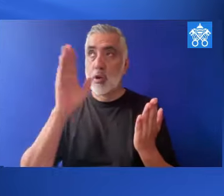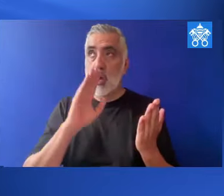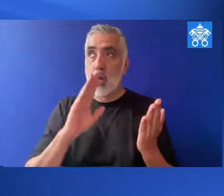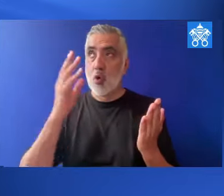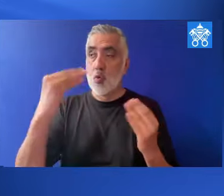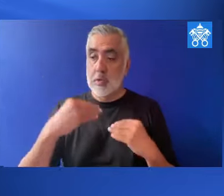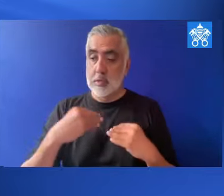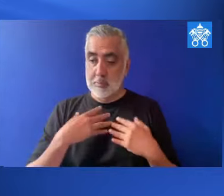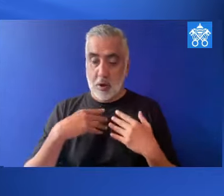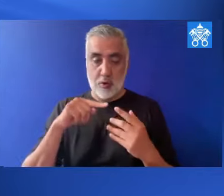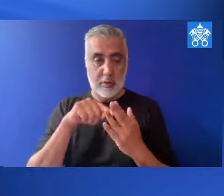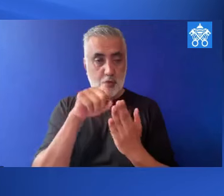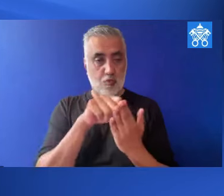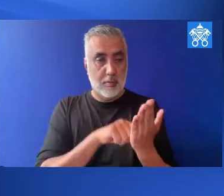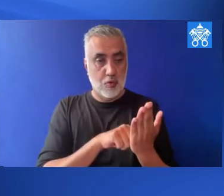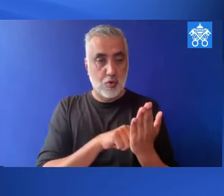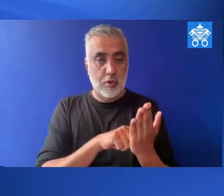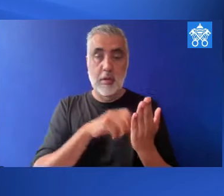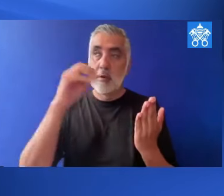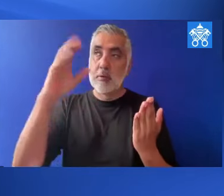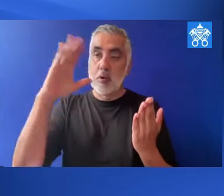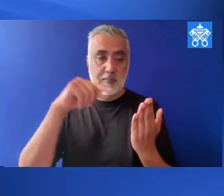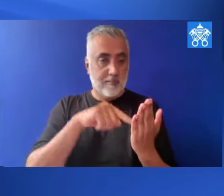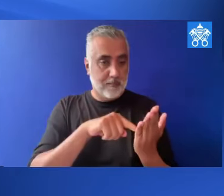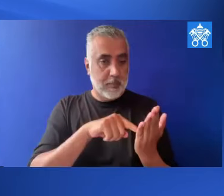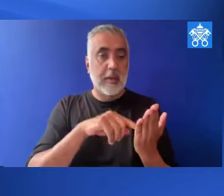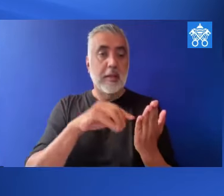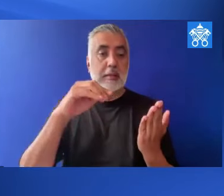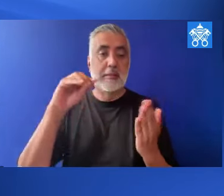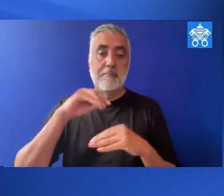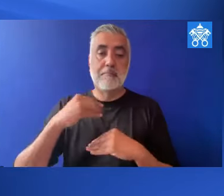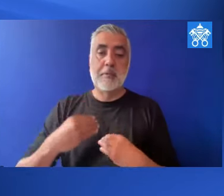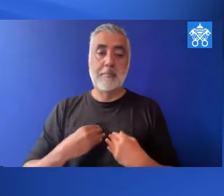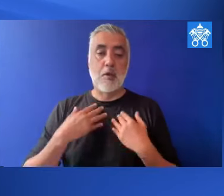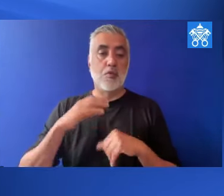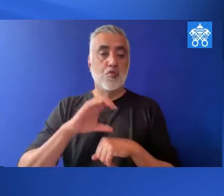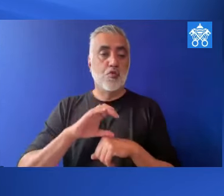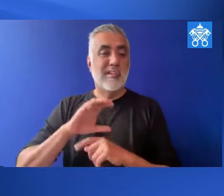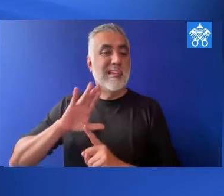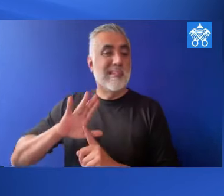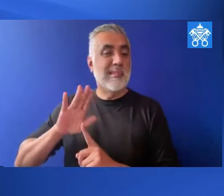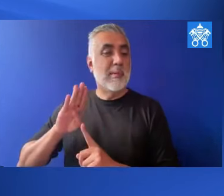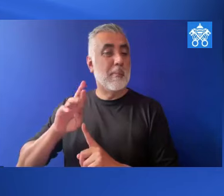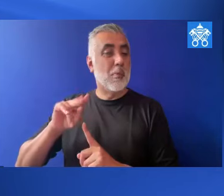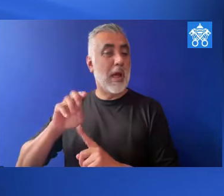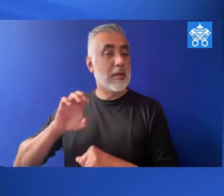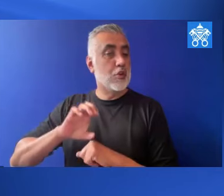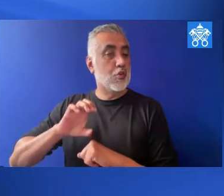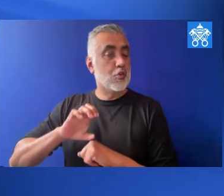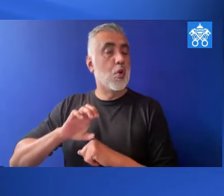inspired scripture, in turn inspires the church, the bride of Christ, through his holy